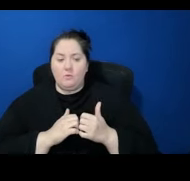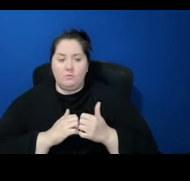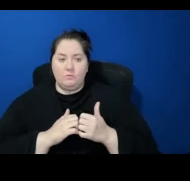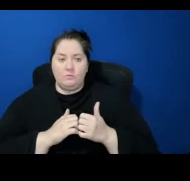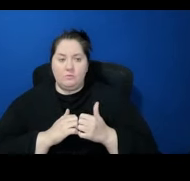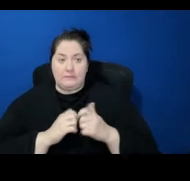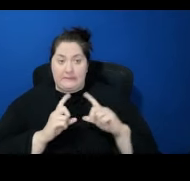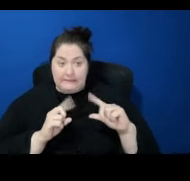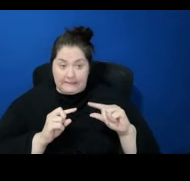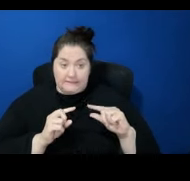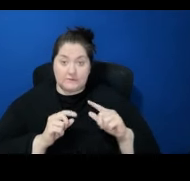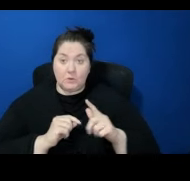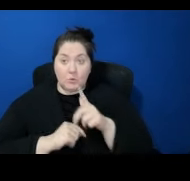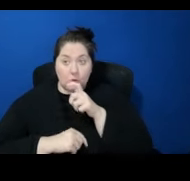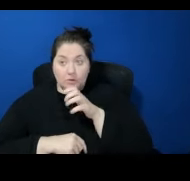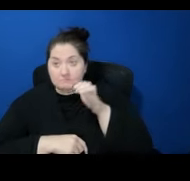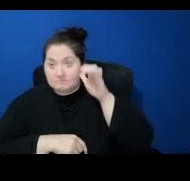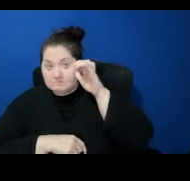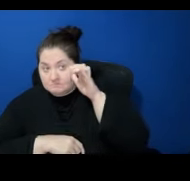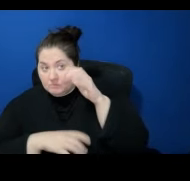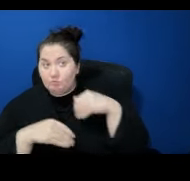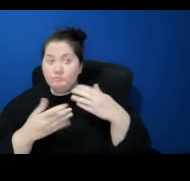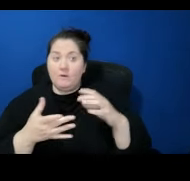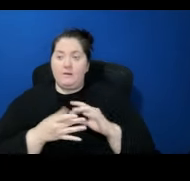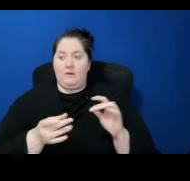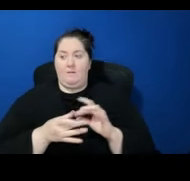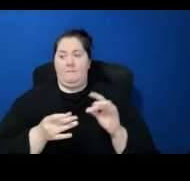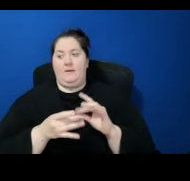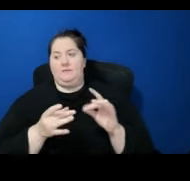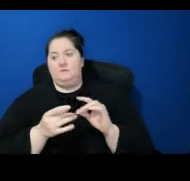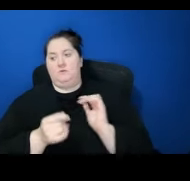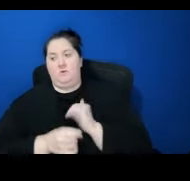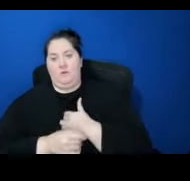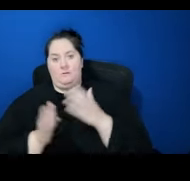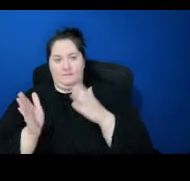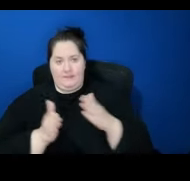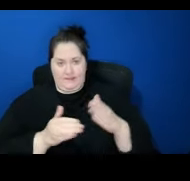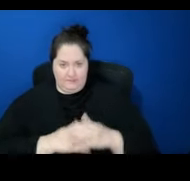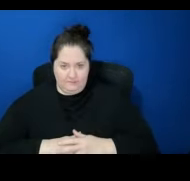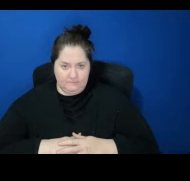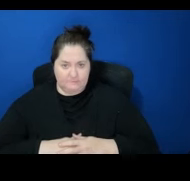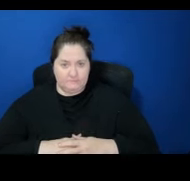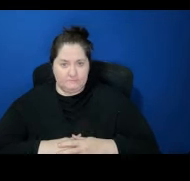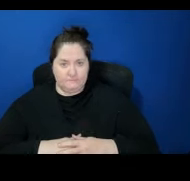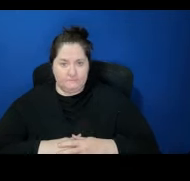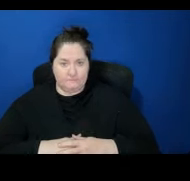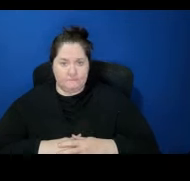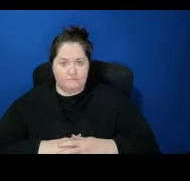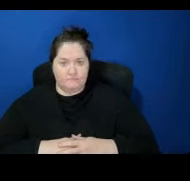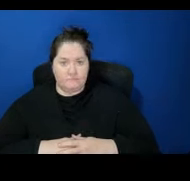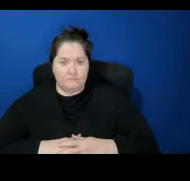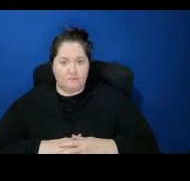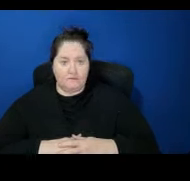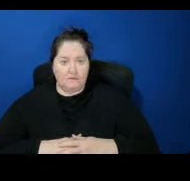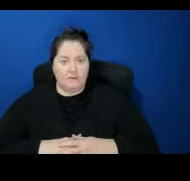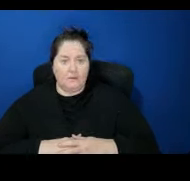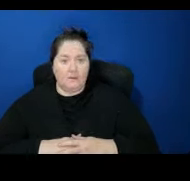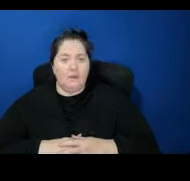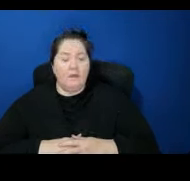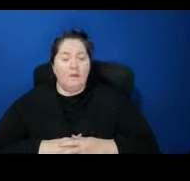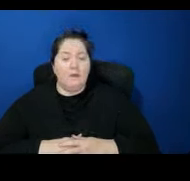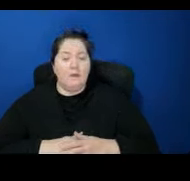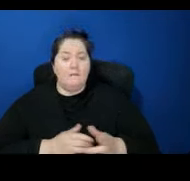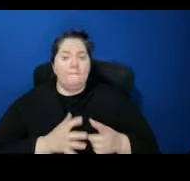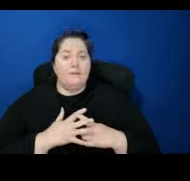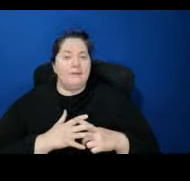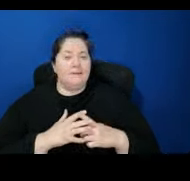attendees and people listening in can provide comments on the draft plan. So I will begin with just a